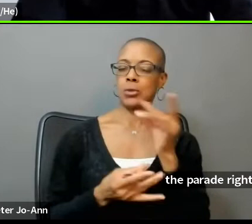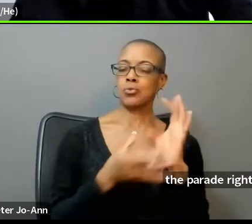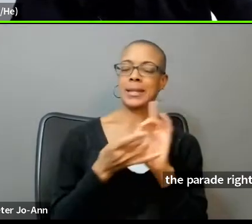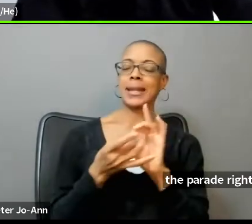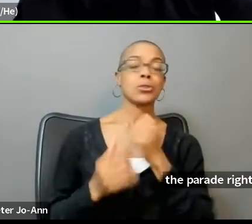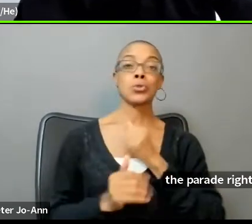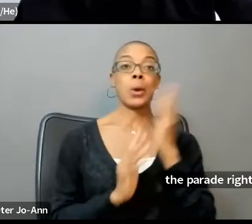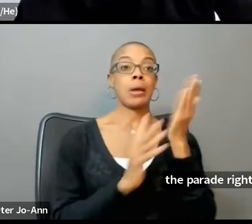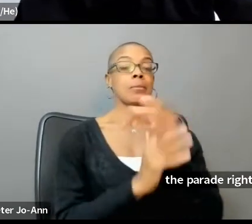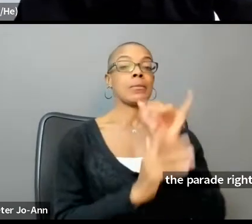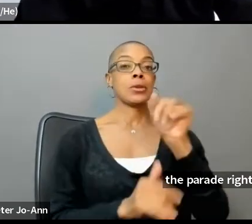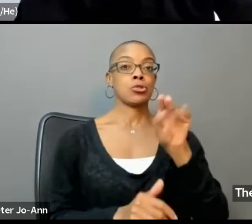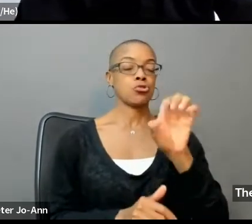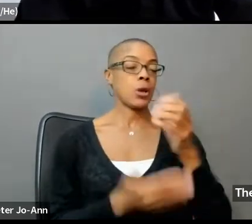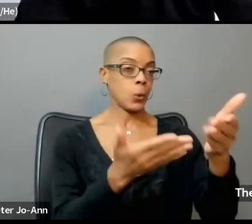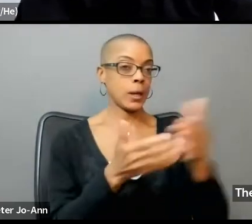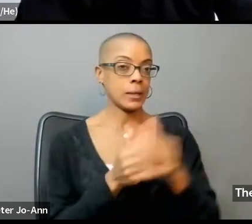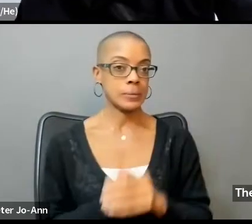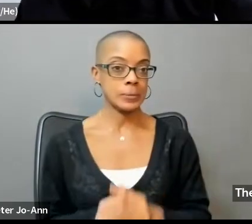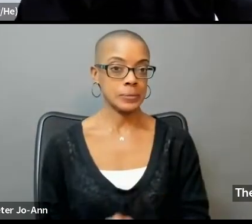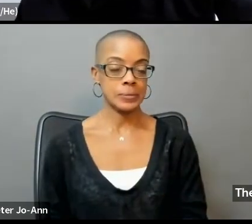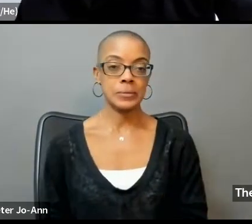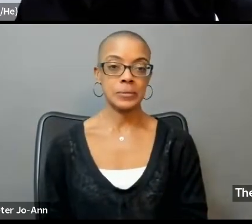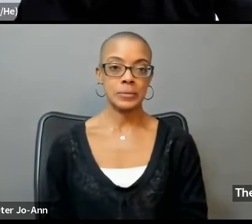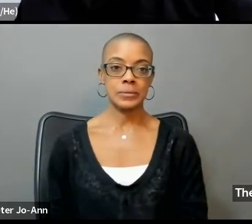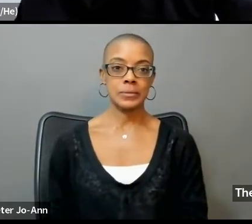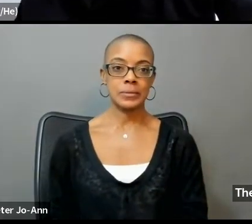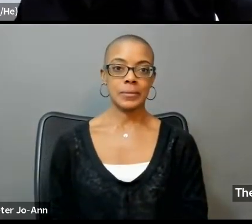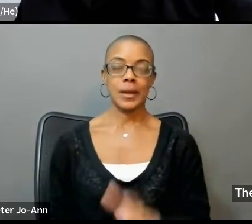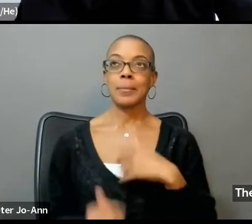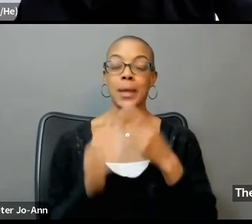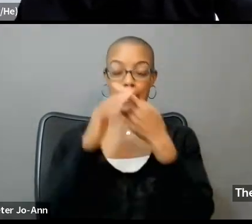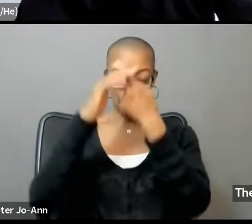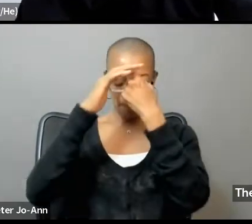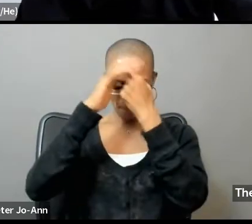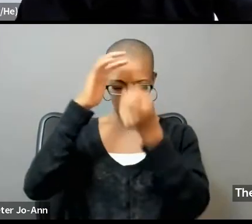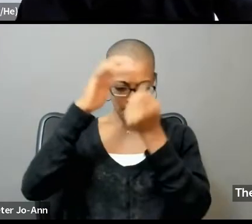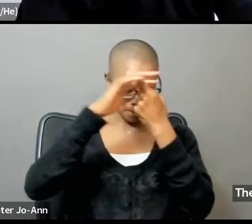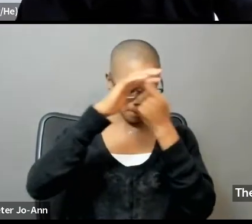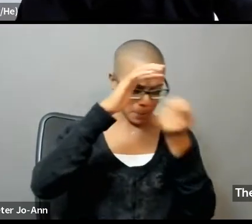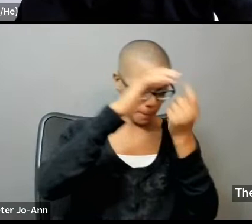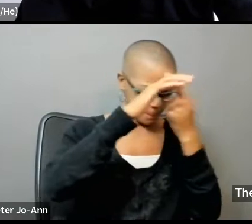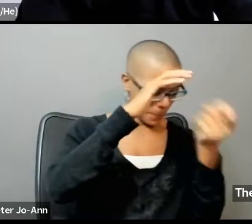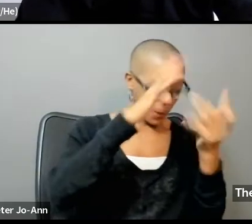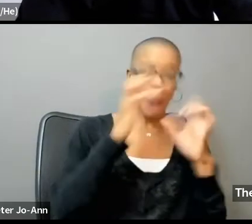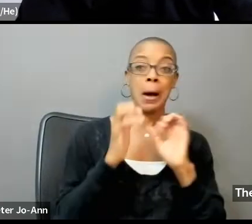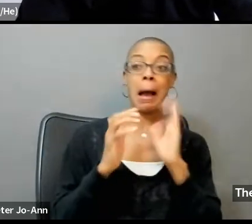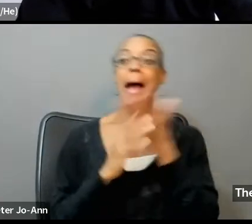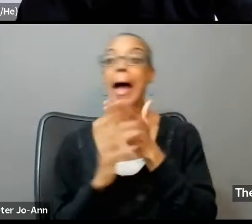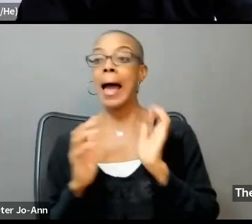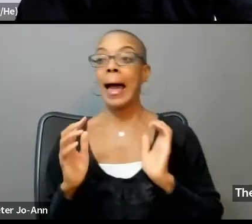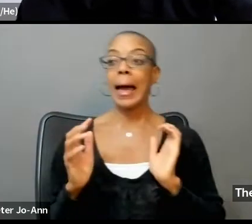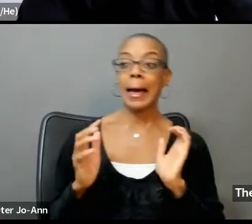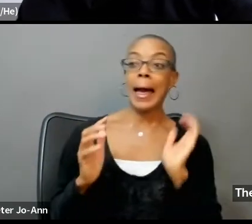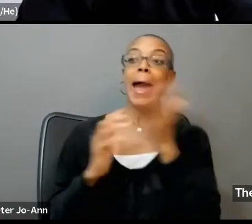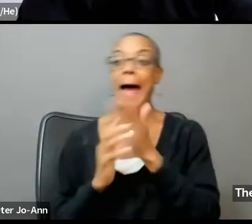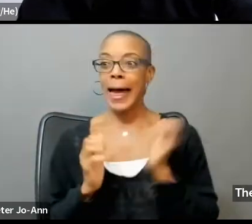go ahead. Well, I've lost several points. I wanted to jump in so badly when you were saying certain